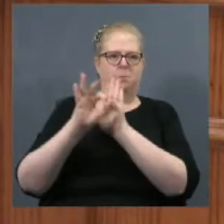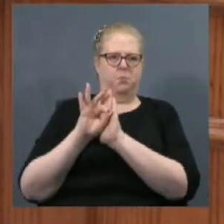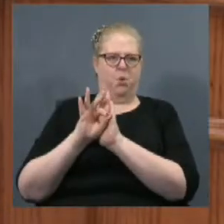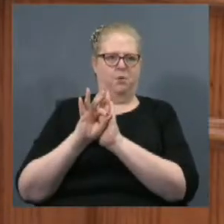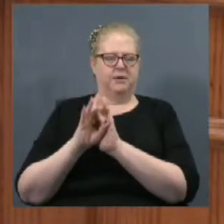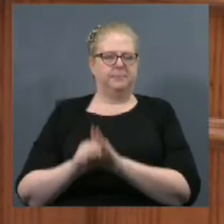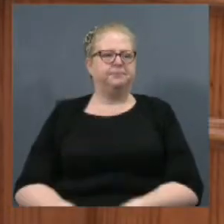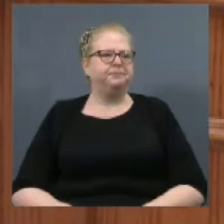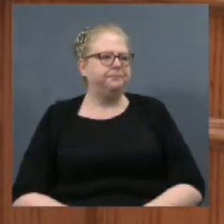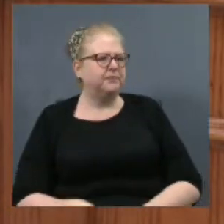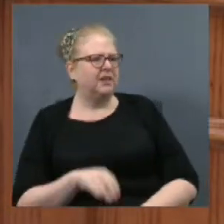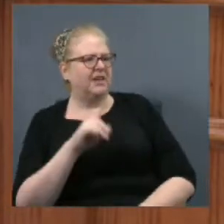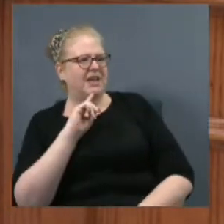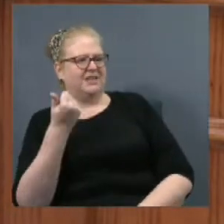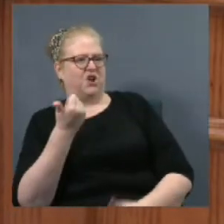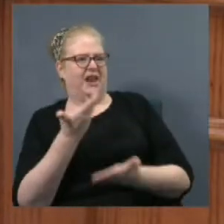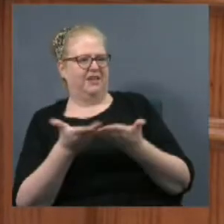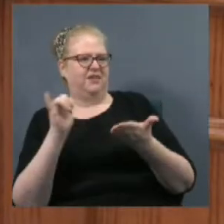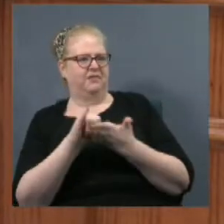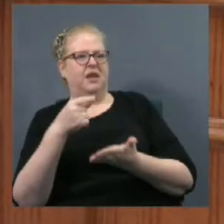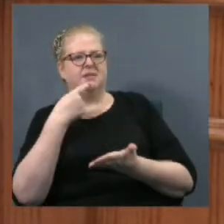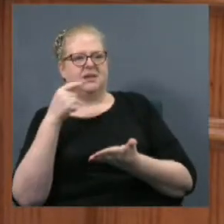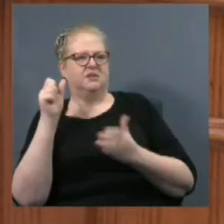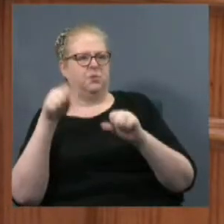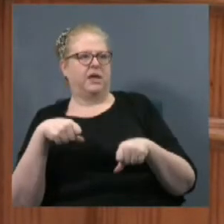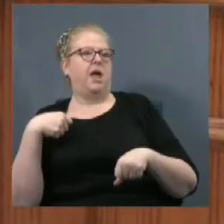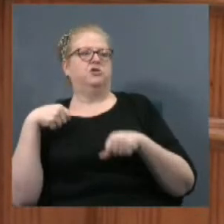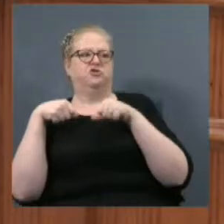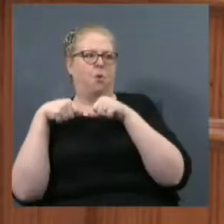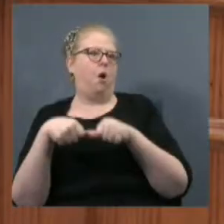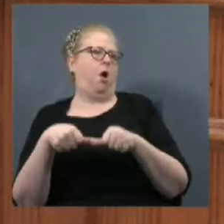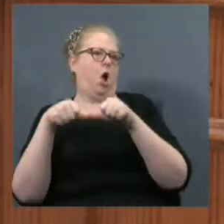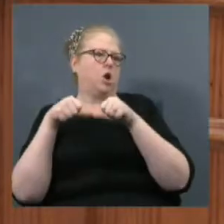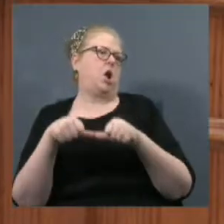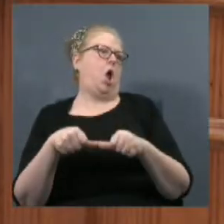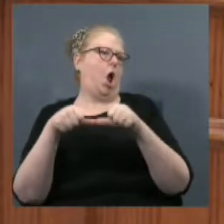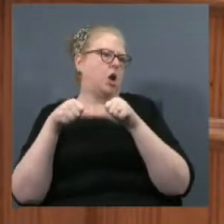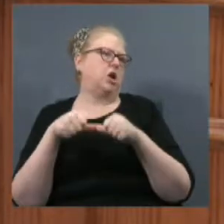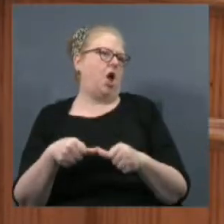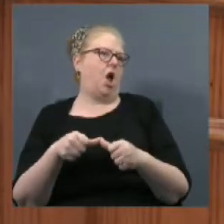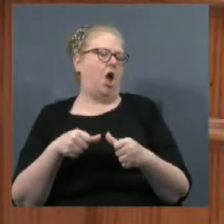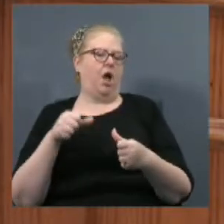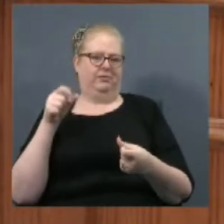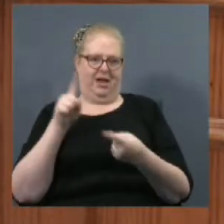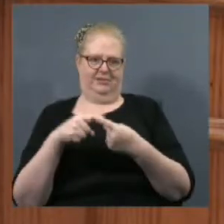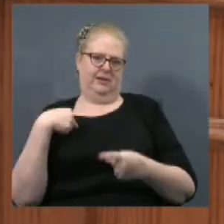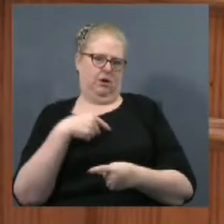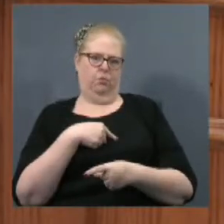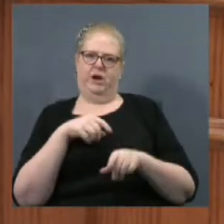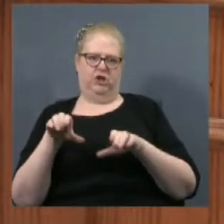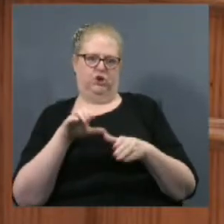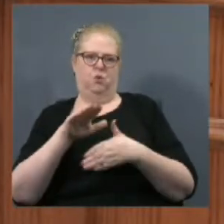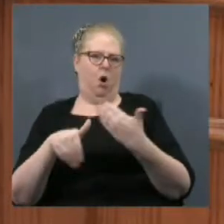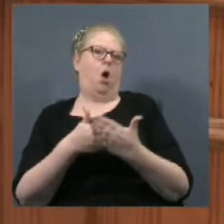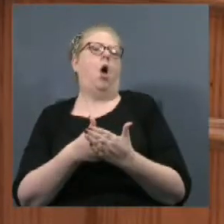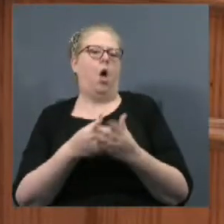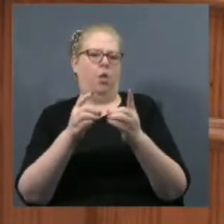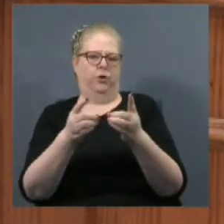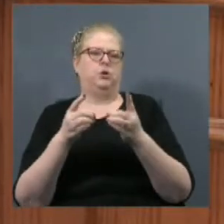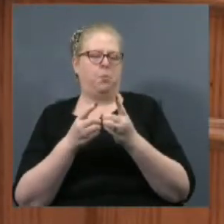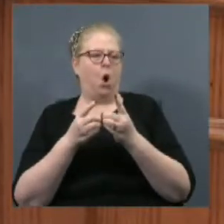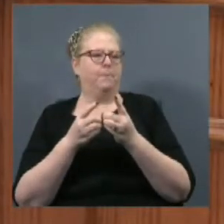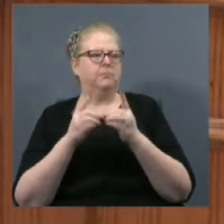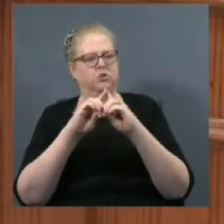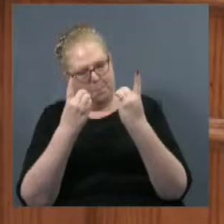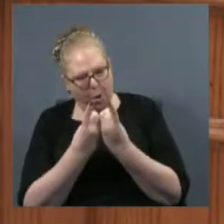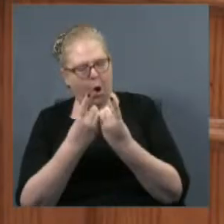just go on and on until we do all department heads? There's nothing really in the statutes that say that.